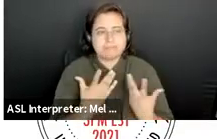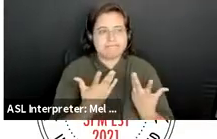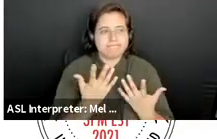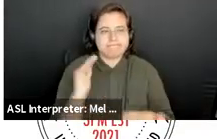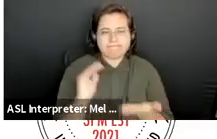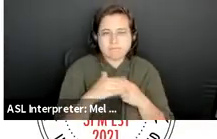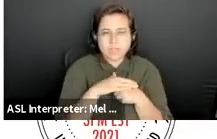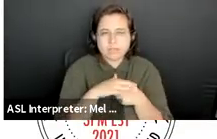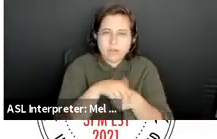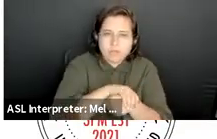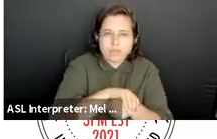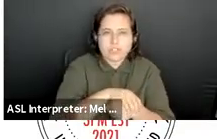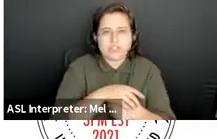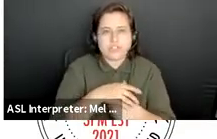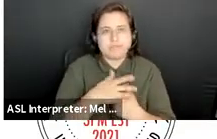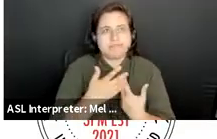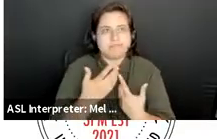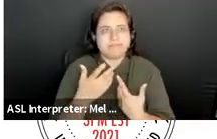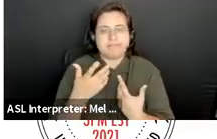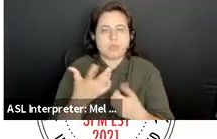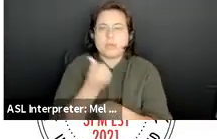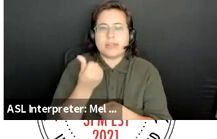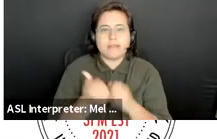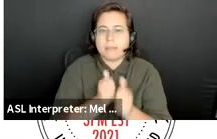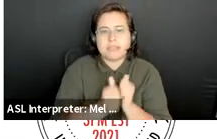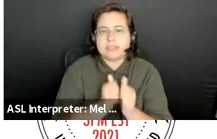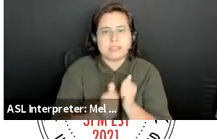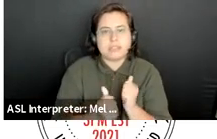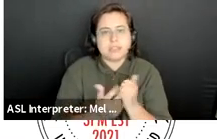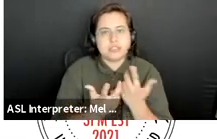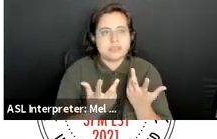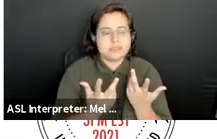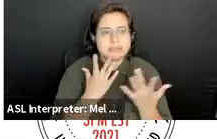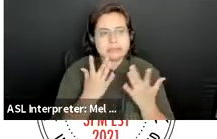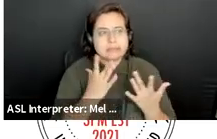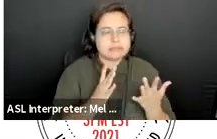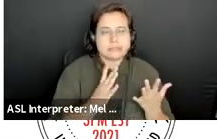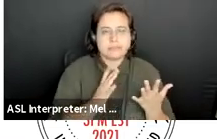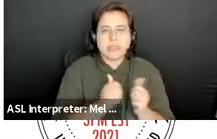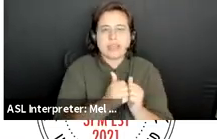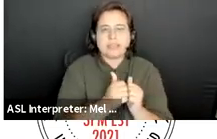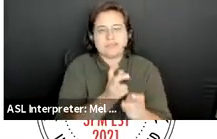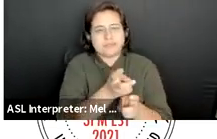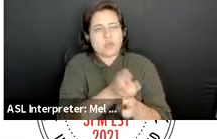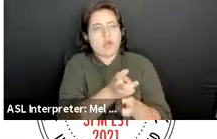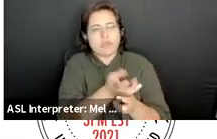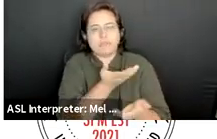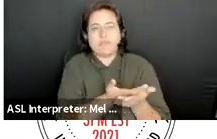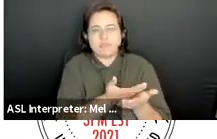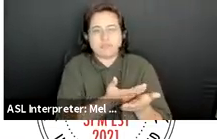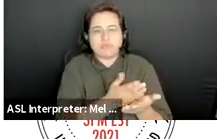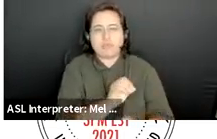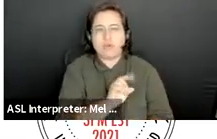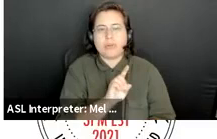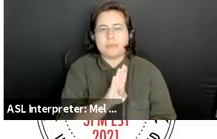from, winning competitions or contests, and it can be a little harder to prove the O1B standard has been met. In